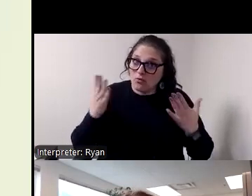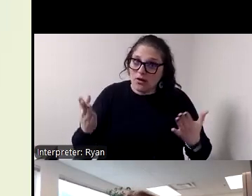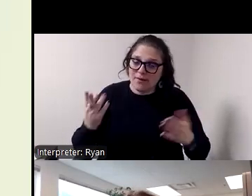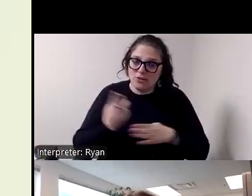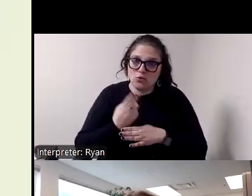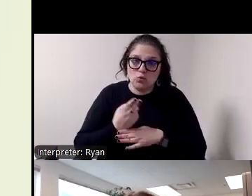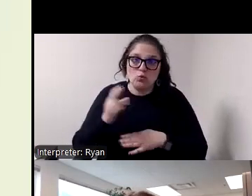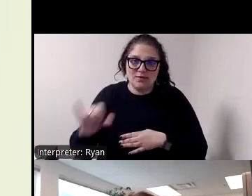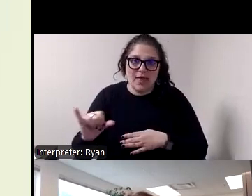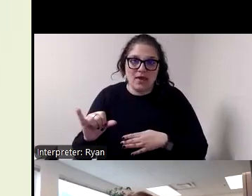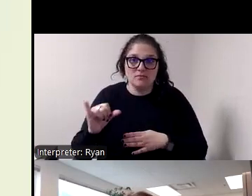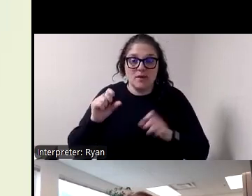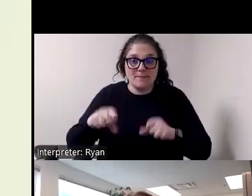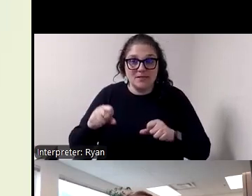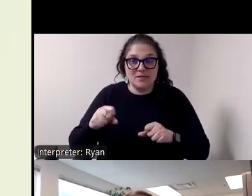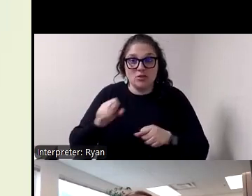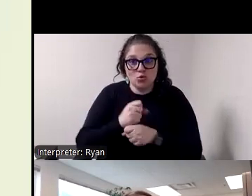that.